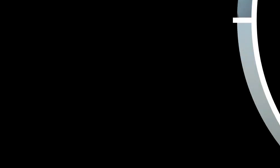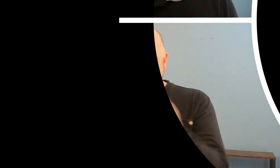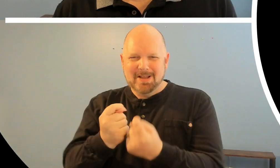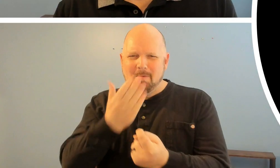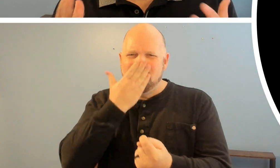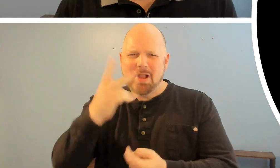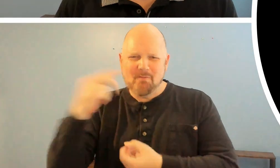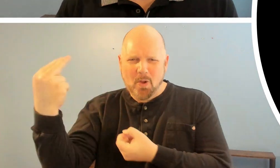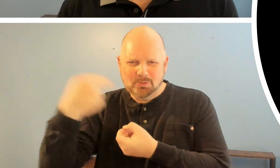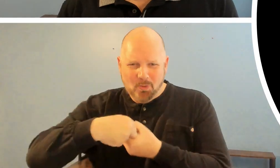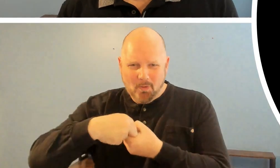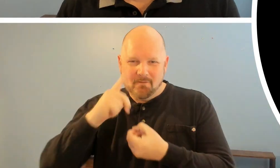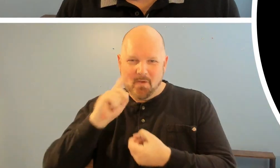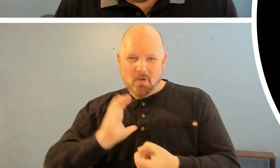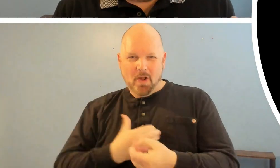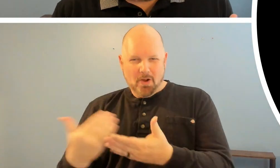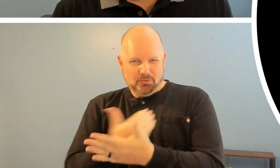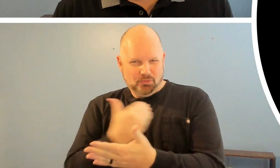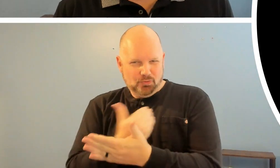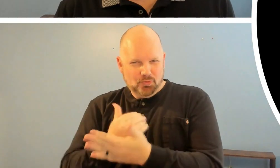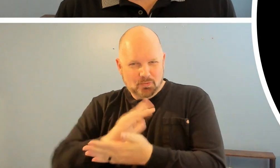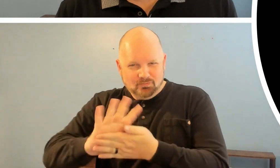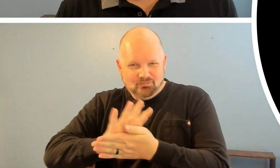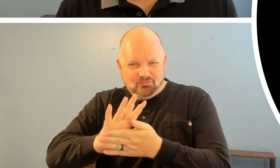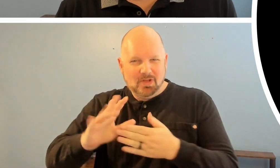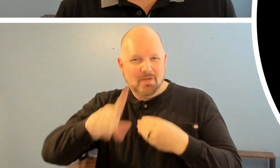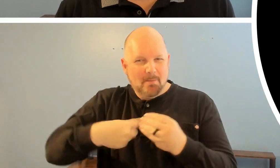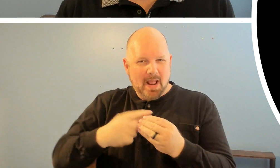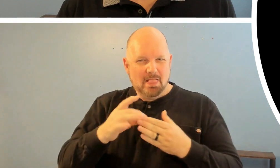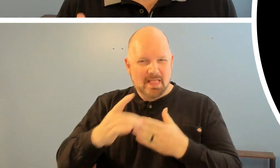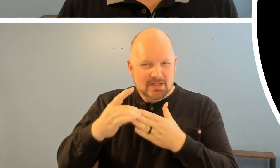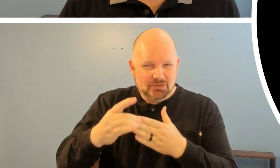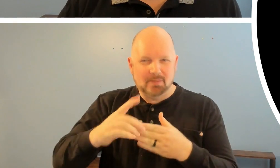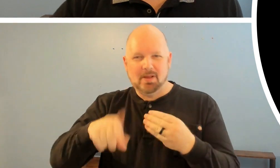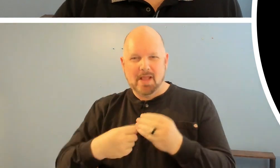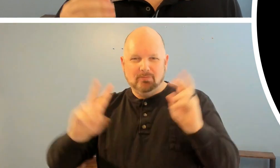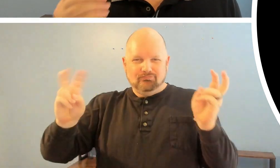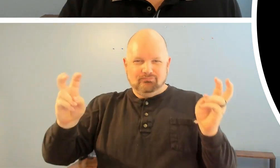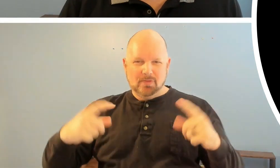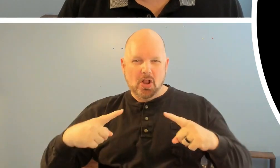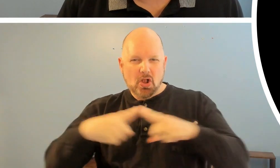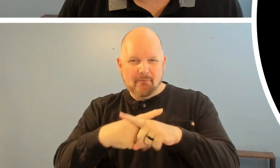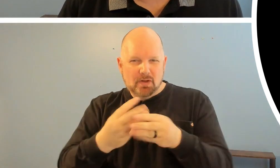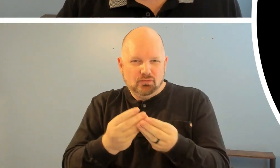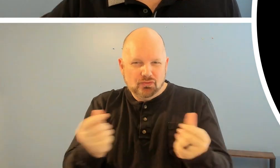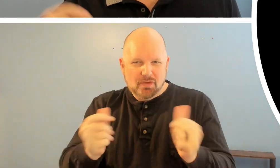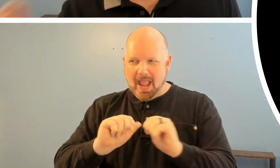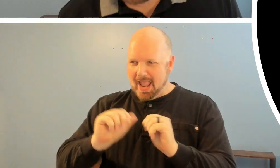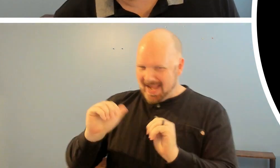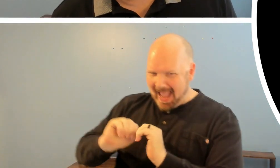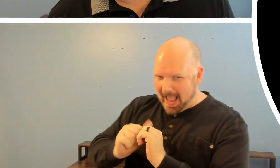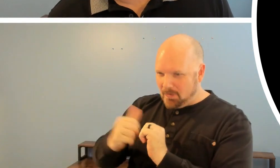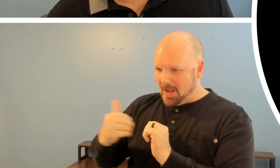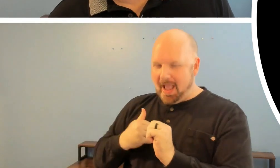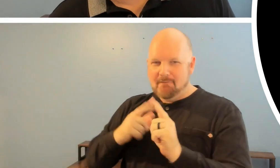Good day, team. Thank you so much for joining us on our new kicked off series, our leadership series on resolving conflict and